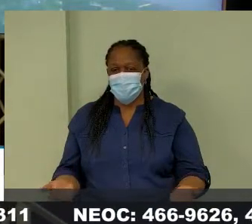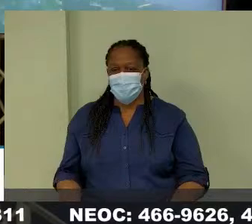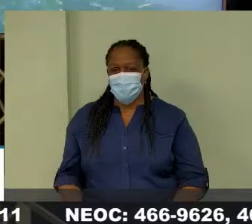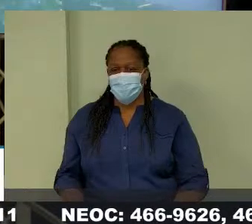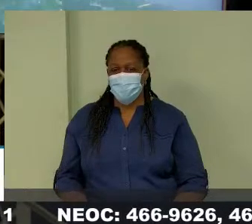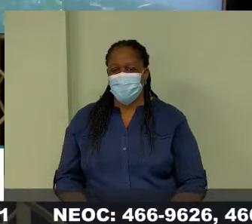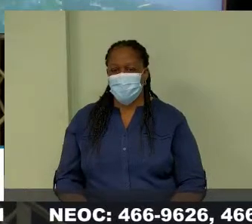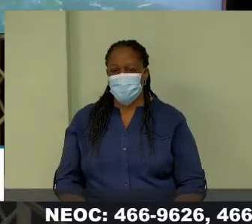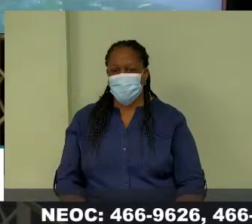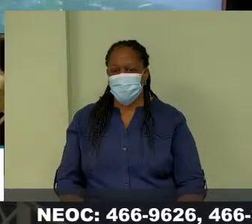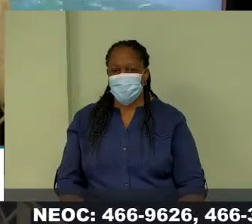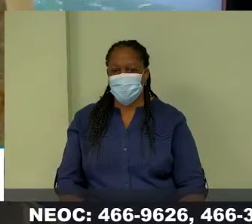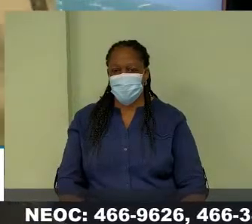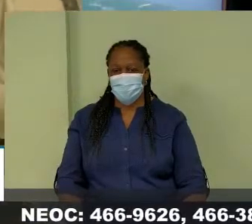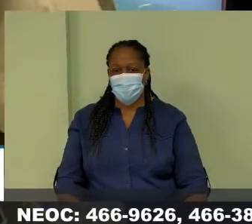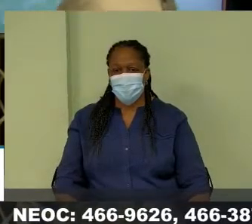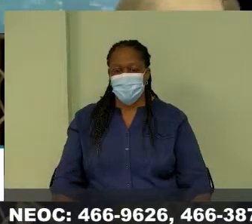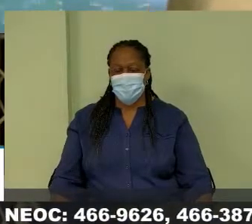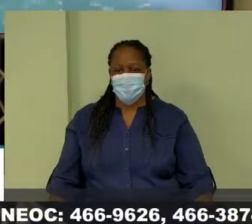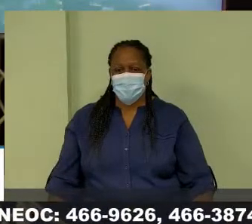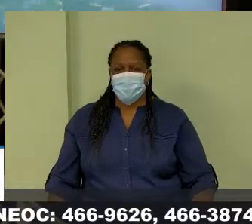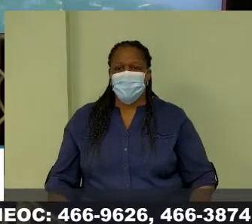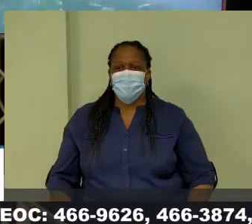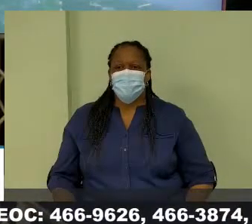Dr. Laws.